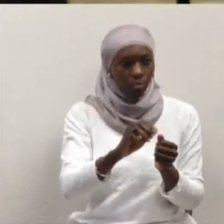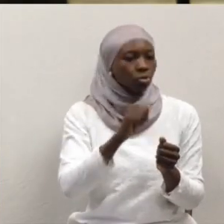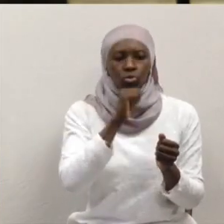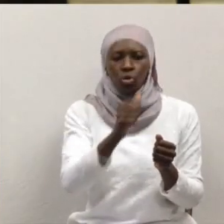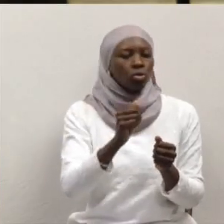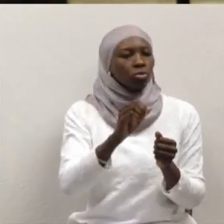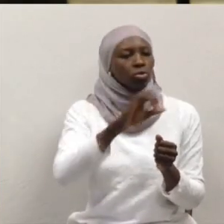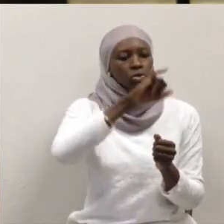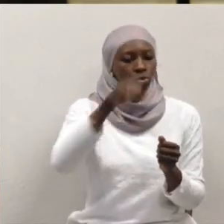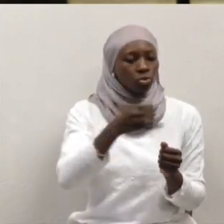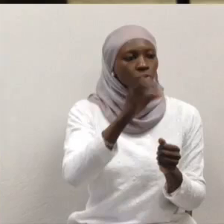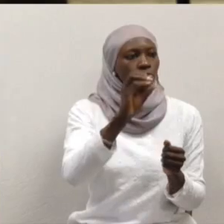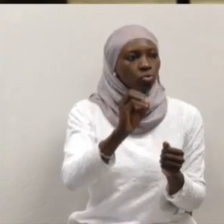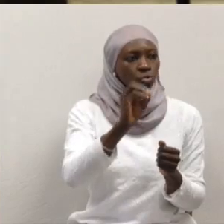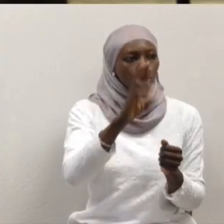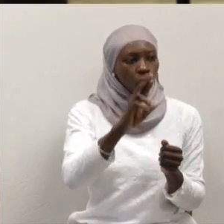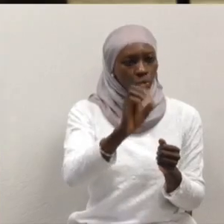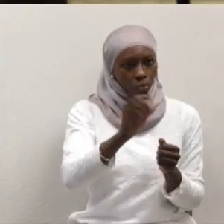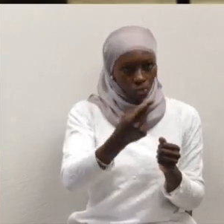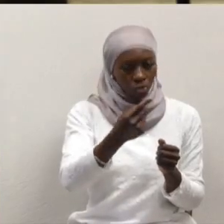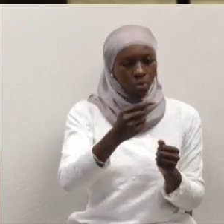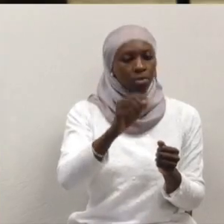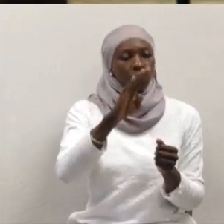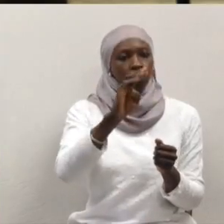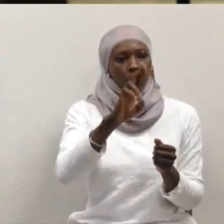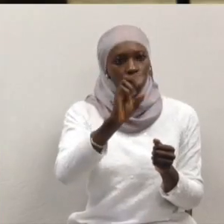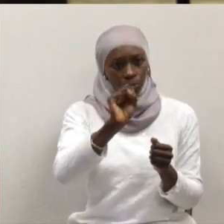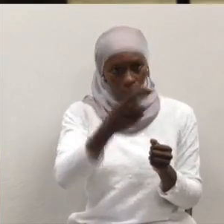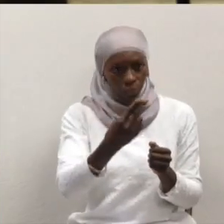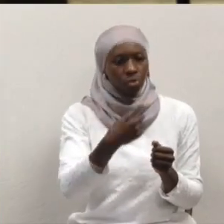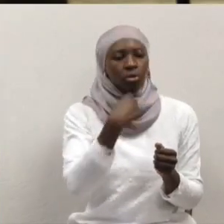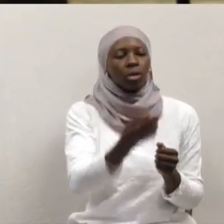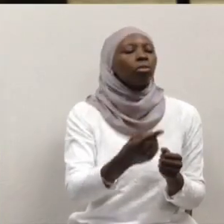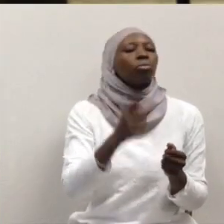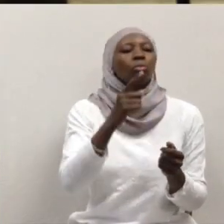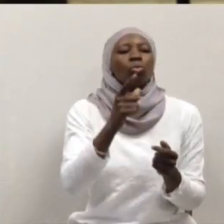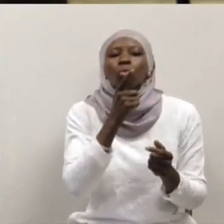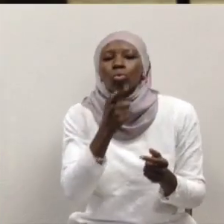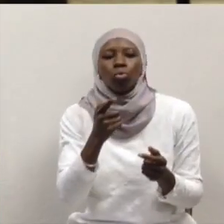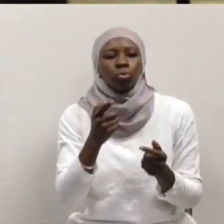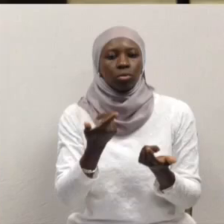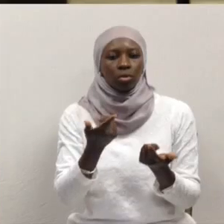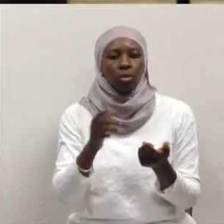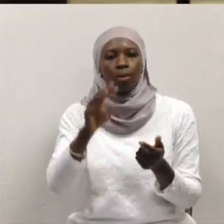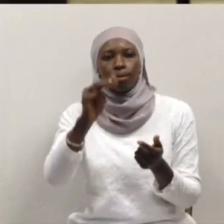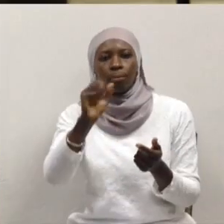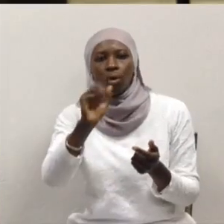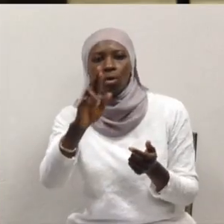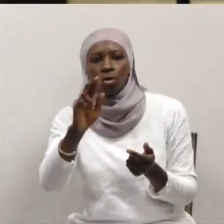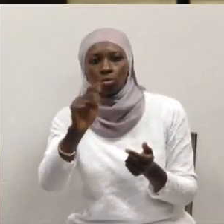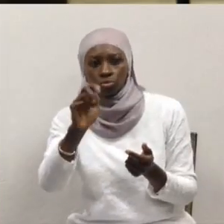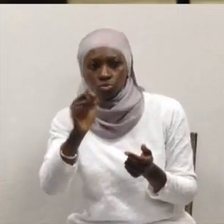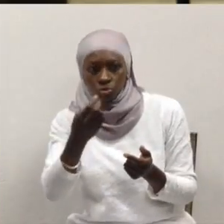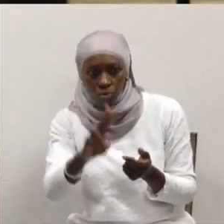us who is a martyr and who is a murderer. If you stand for truth and justice, to